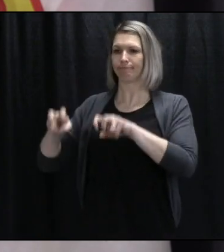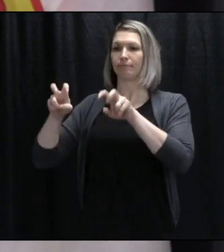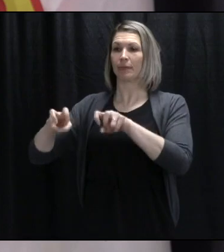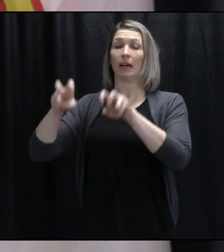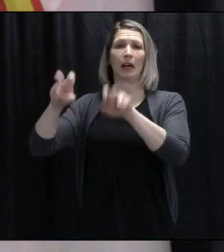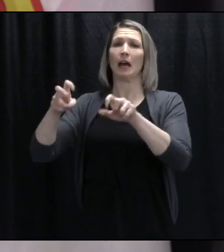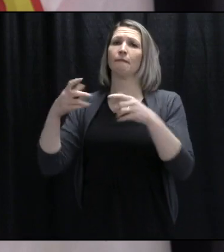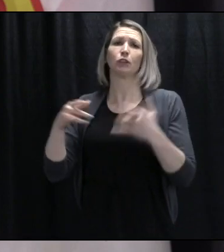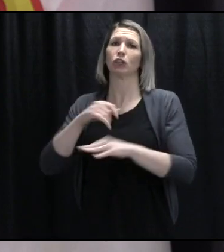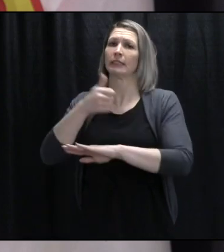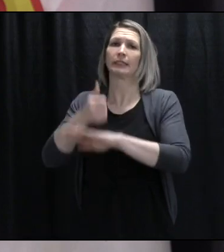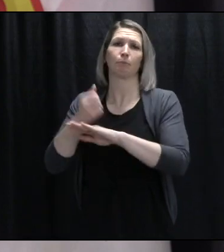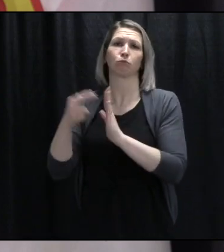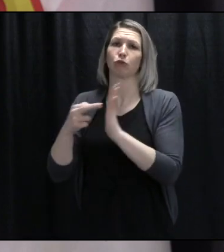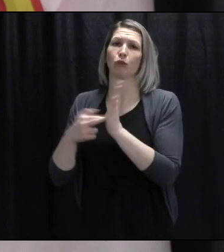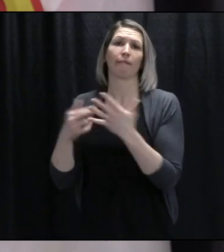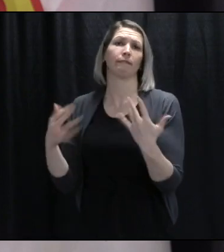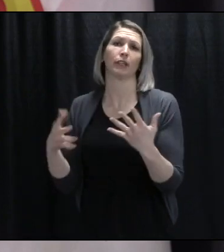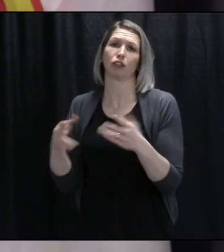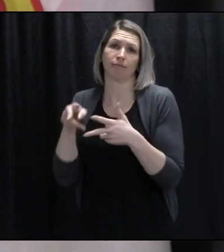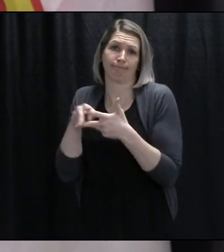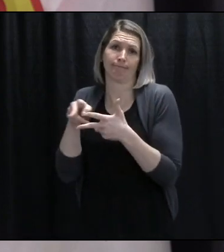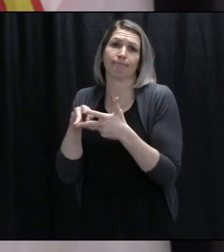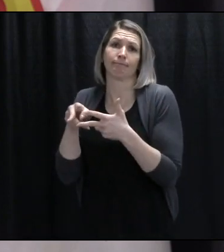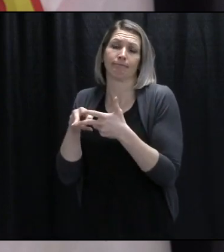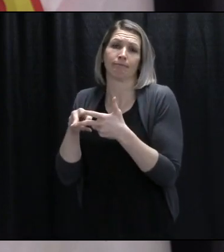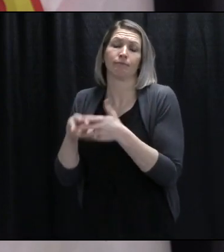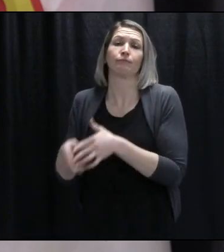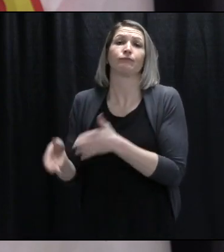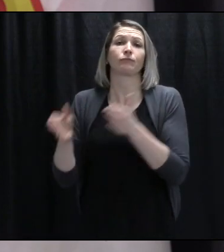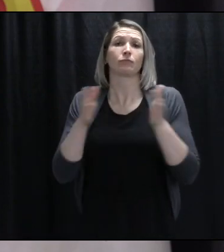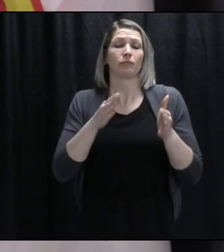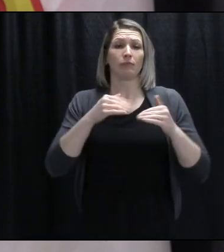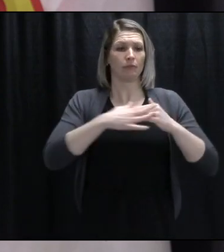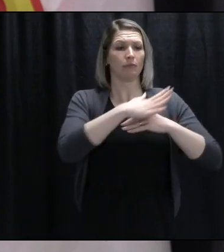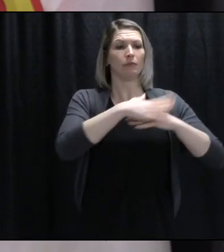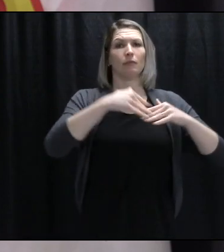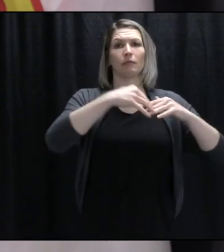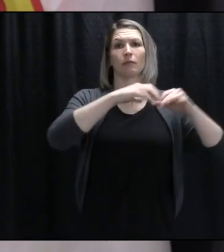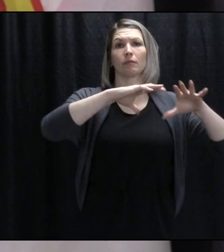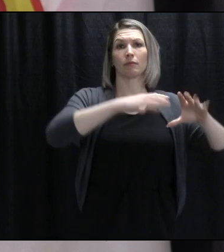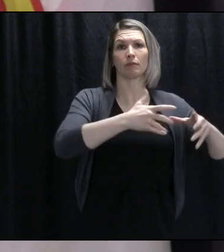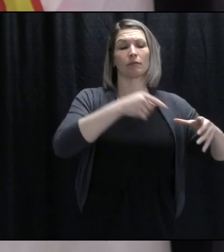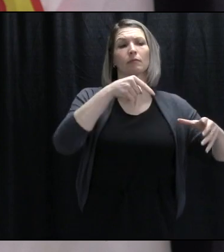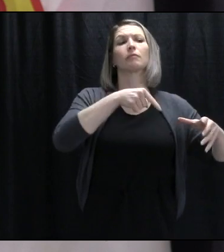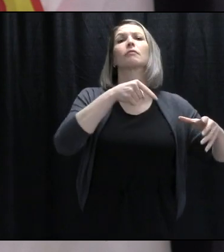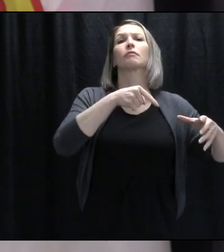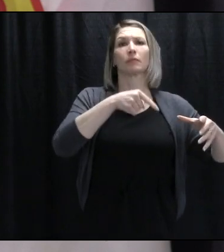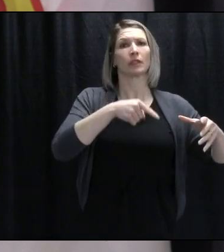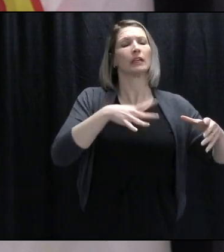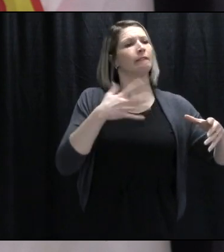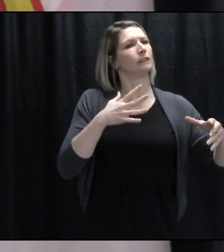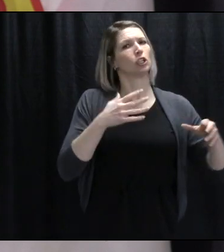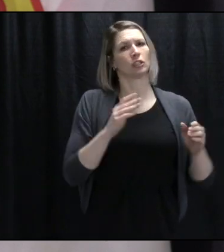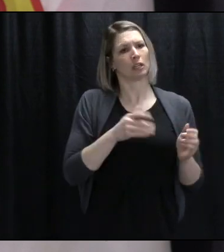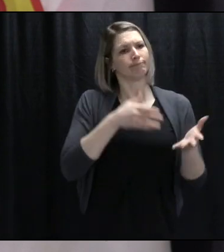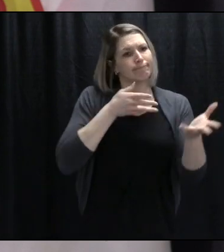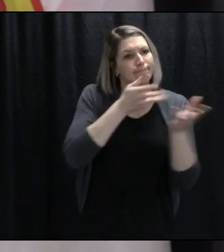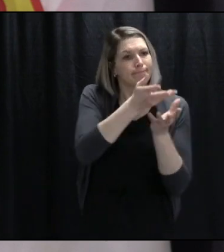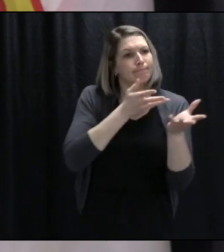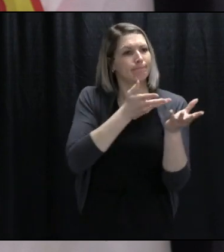and the Innu community governments to screen passenger lists to ensure those that are traveling are deemed by those governments to be